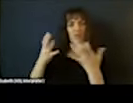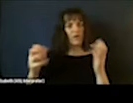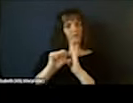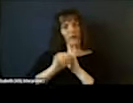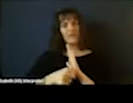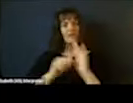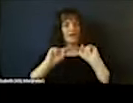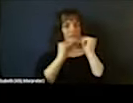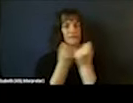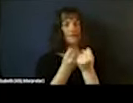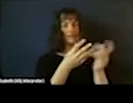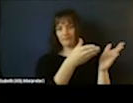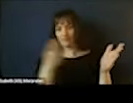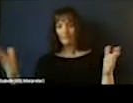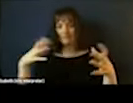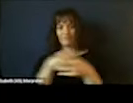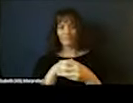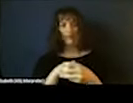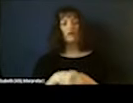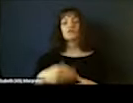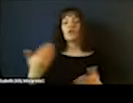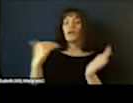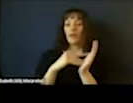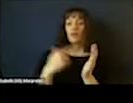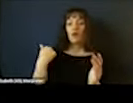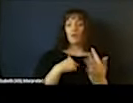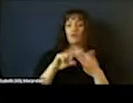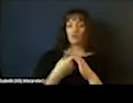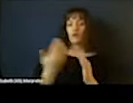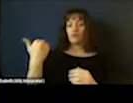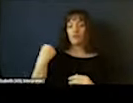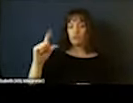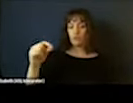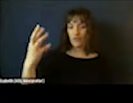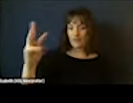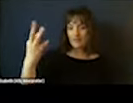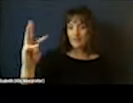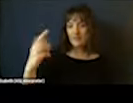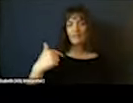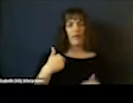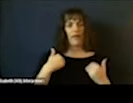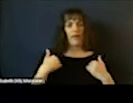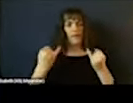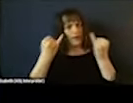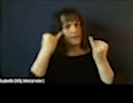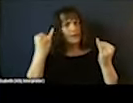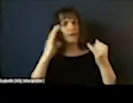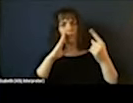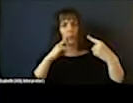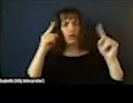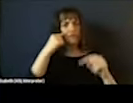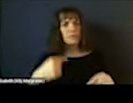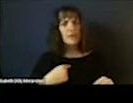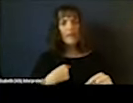in 2016. Obviously, I had ideas about what I wanted, what would work for me as a vision impaired person. But as a lot of you